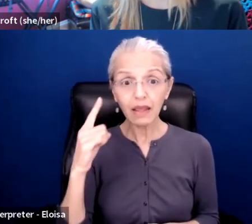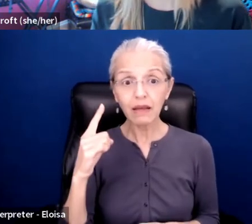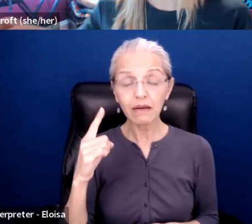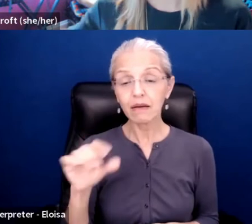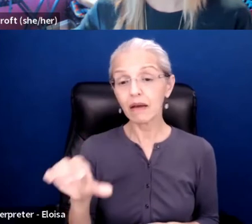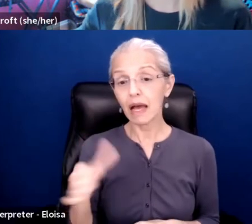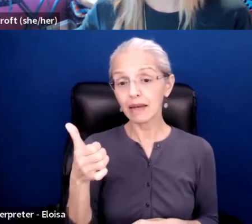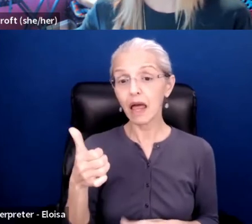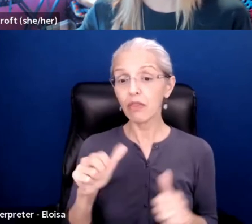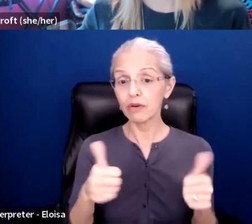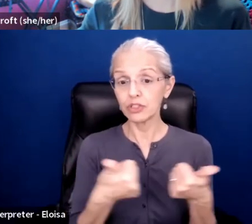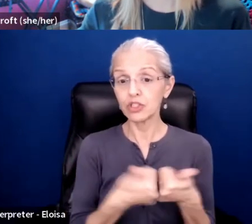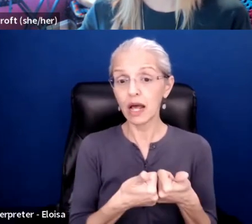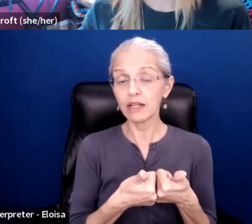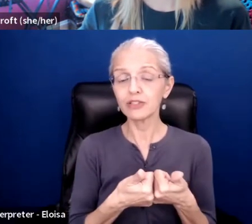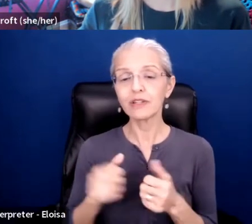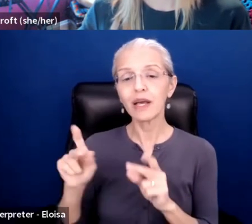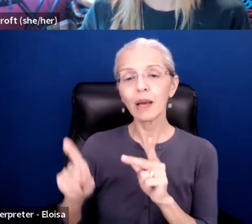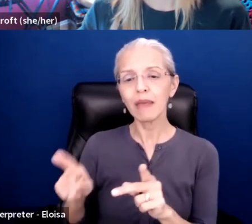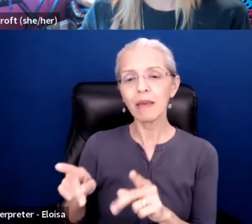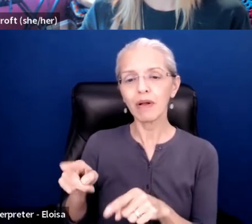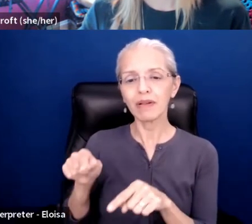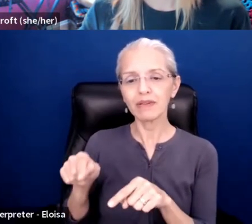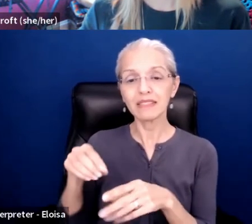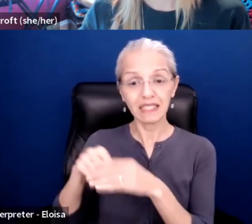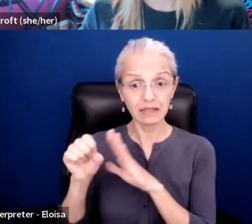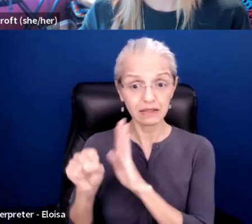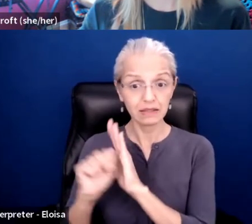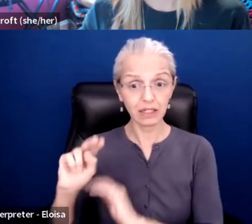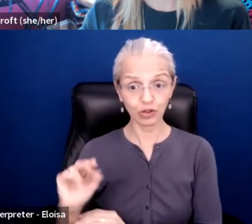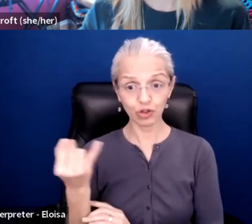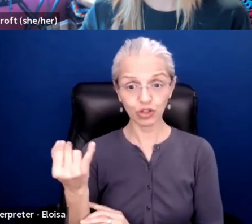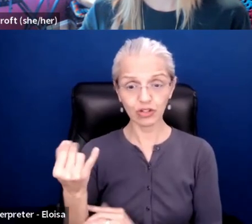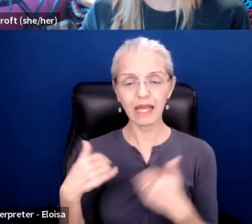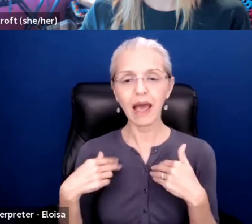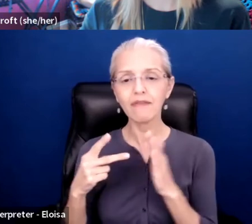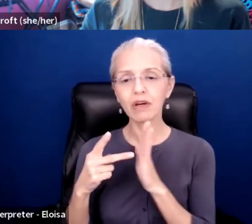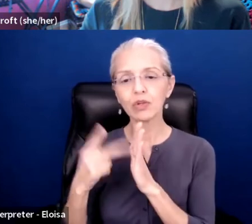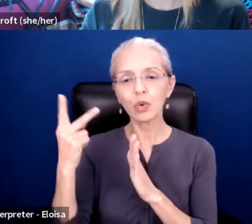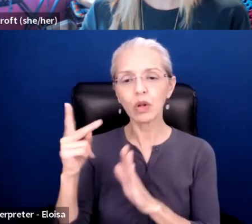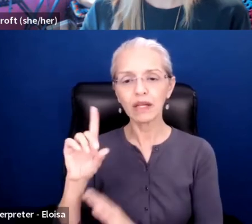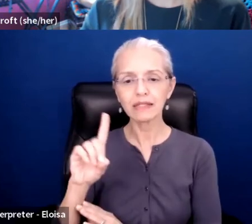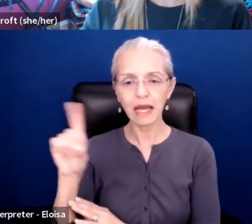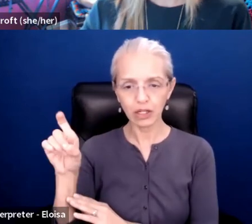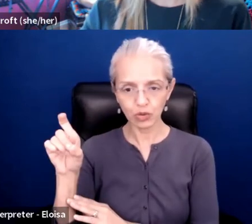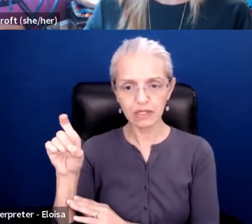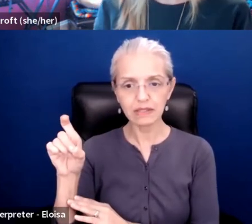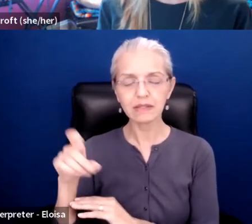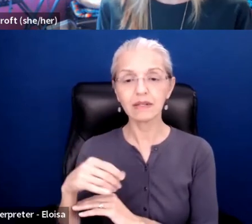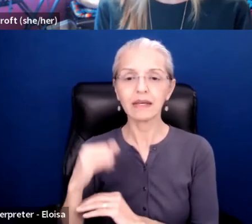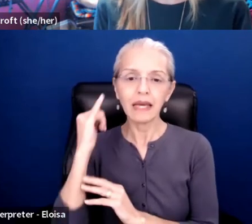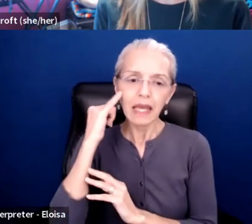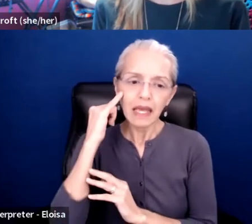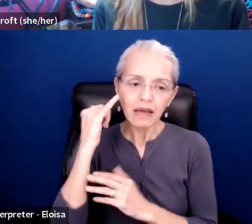another challenge that we have is for people that in New Jersey that may have a dual diagnosis. So whether